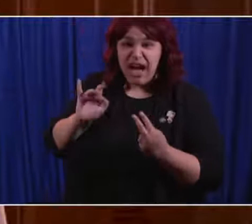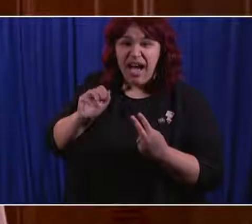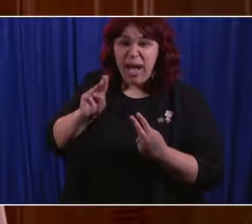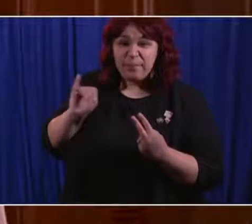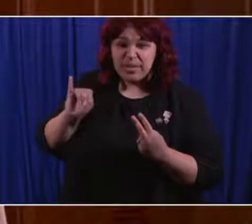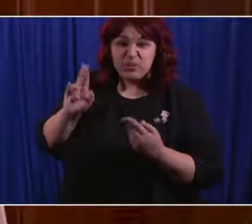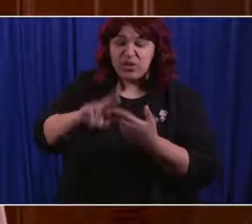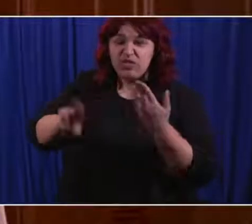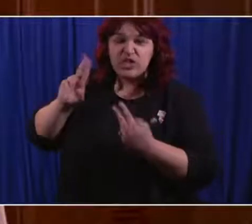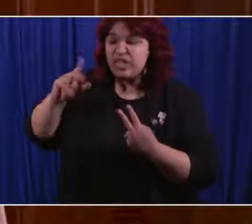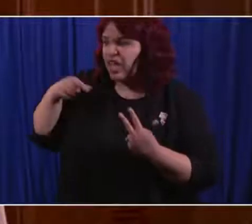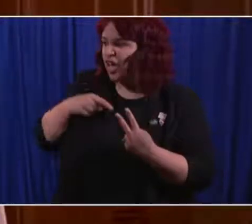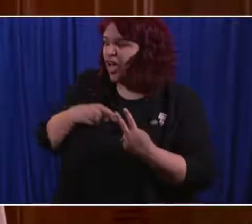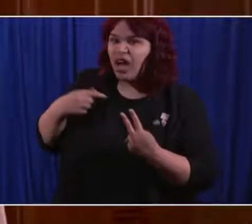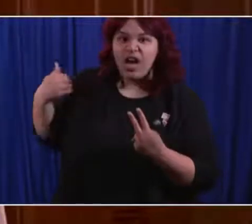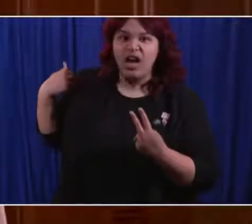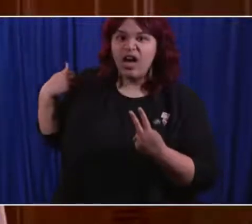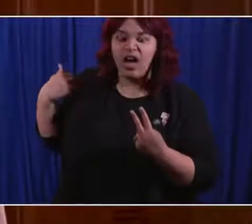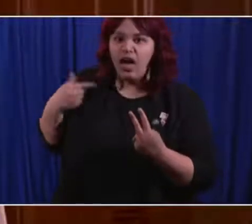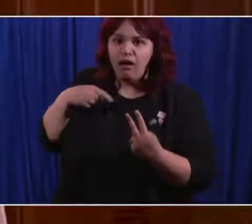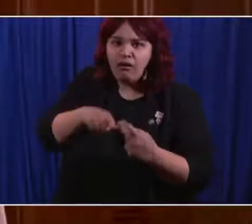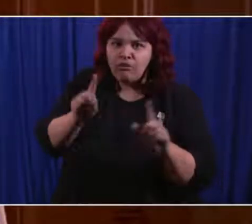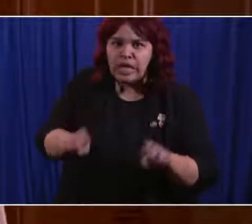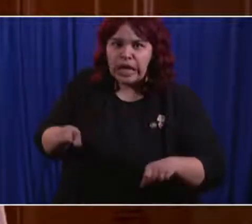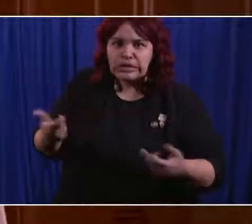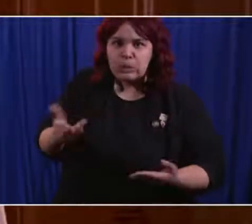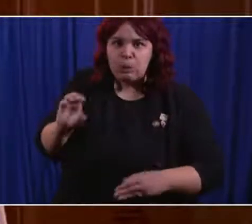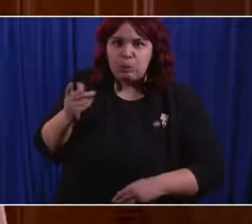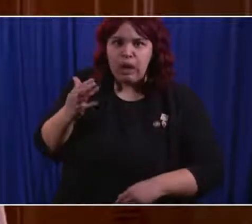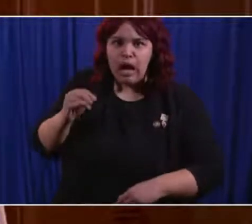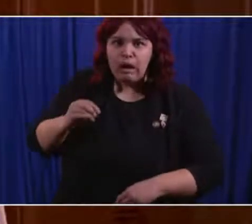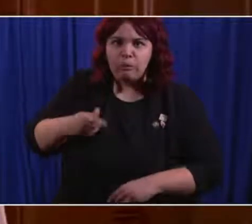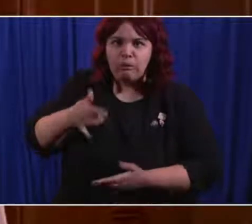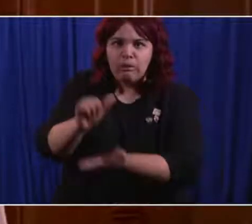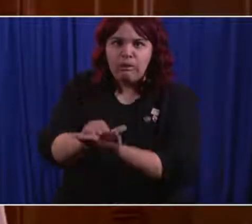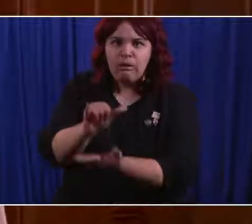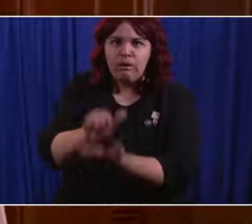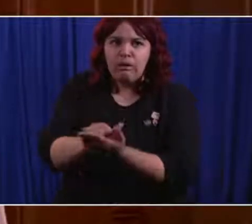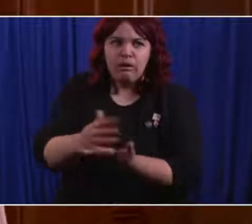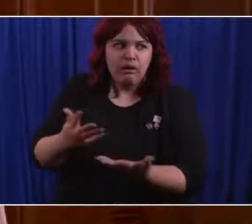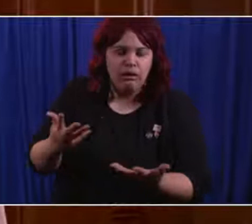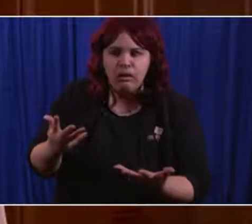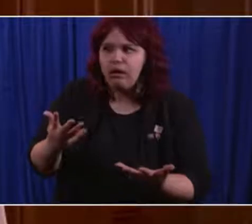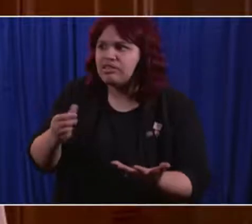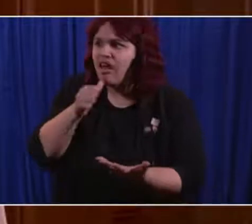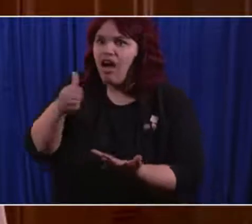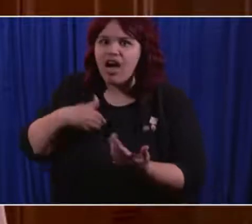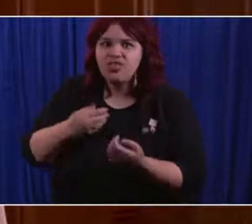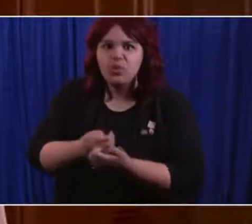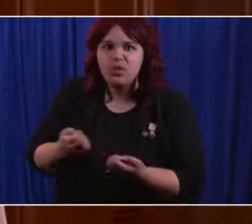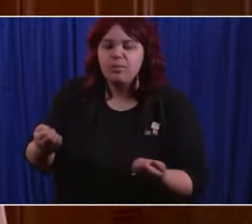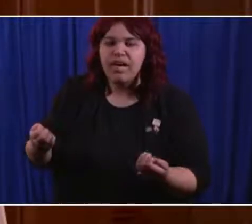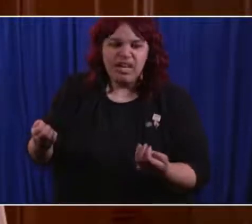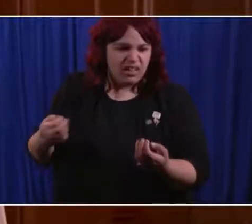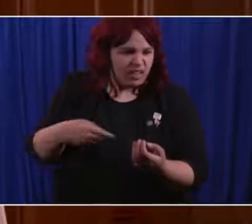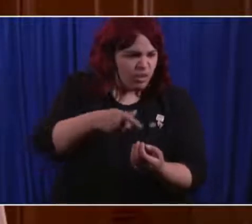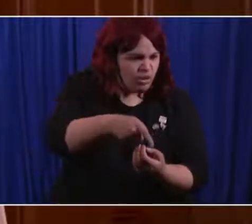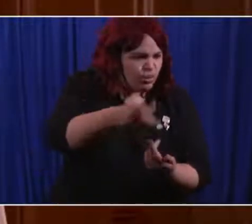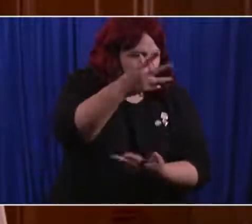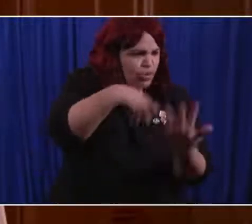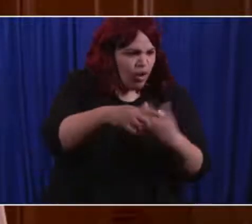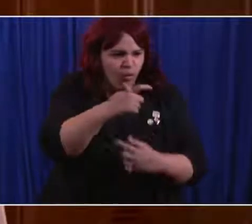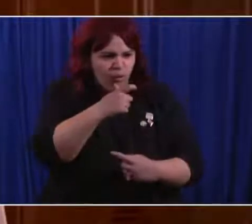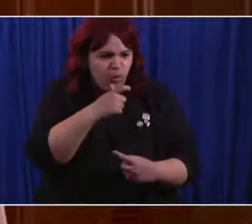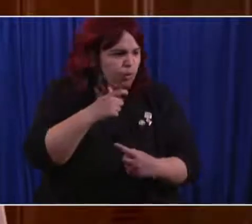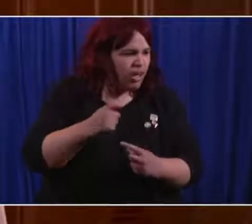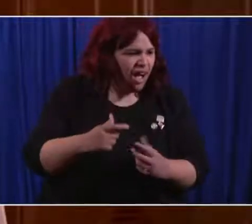days to get that back. And we certainly didn't know who they had been exposed to or didn't have a medical diagnosis of anybody who they